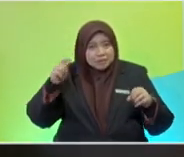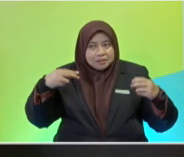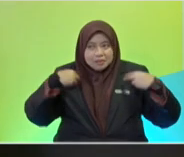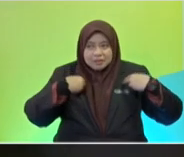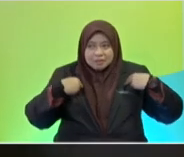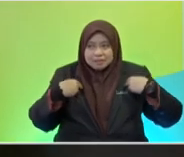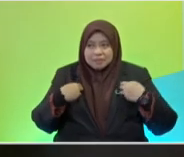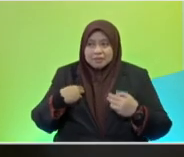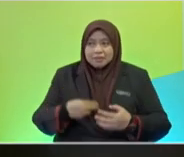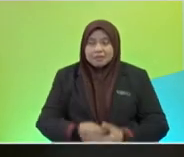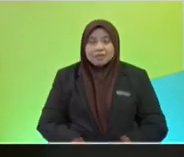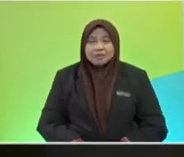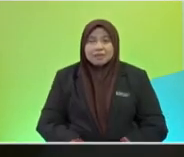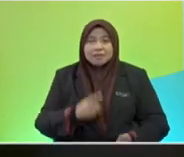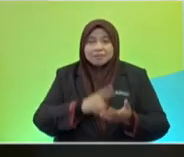go.